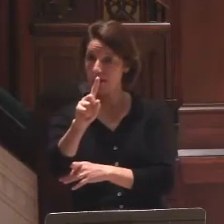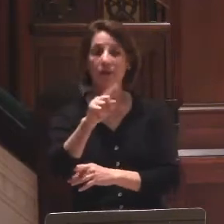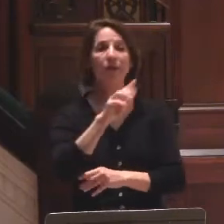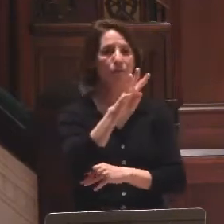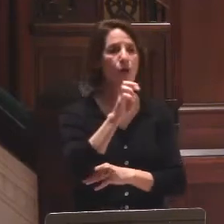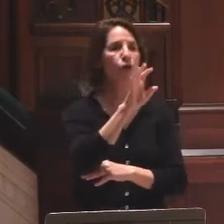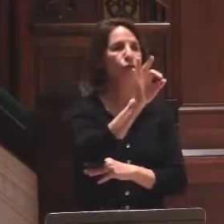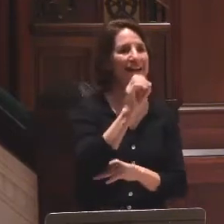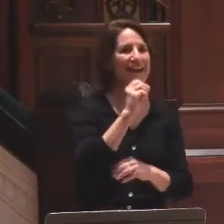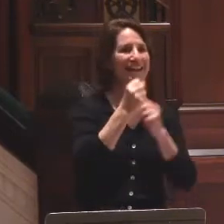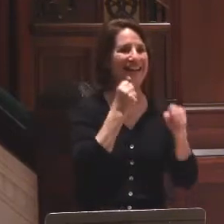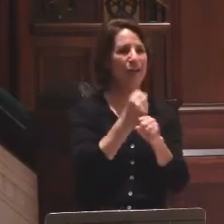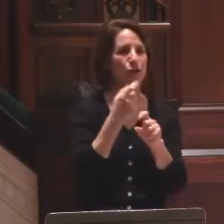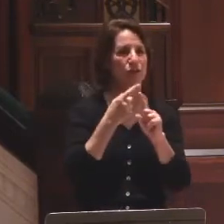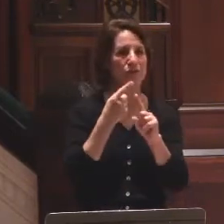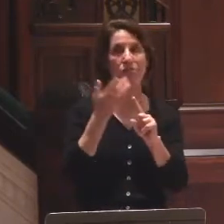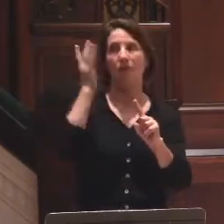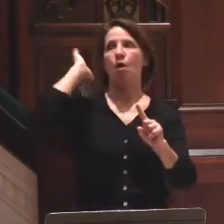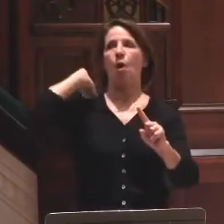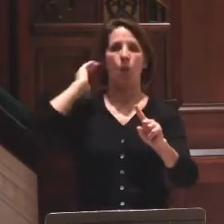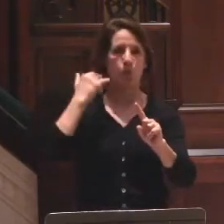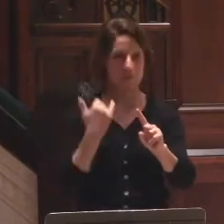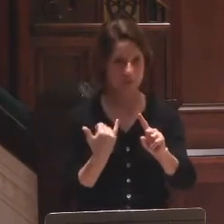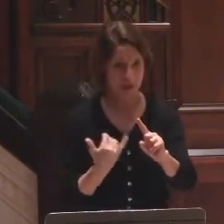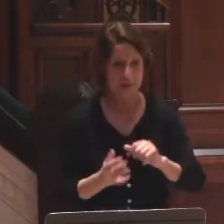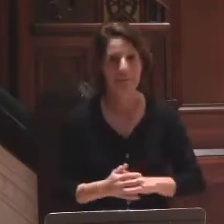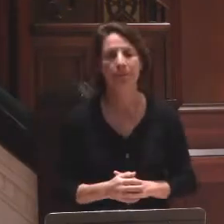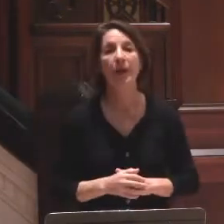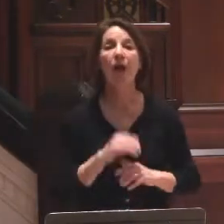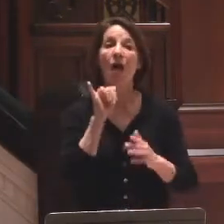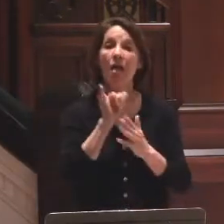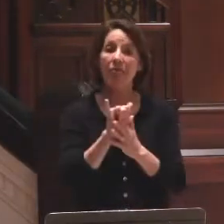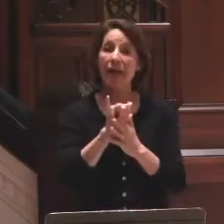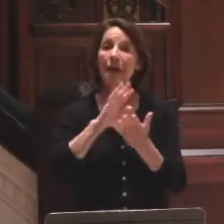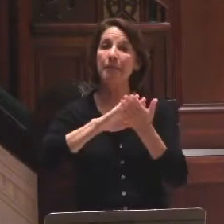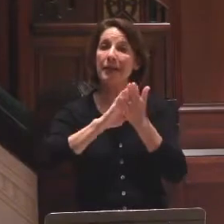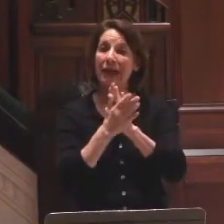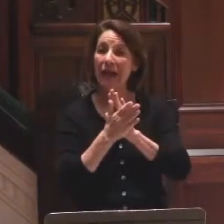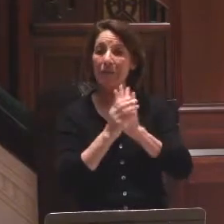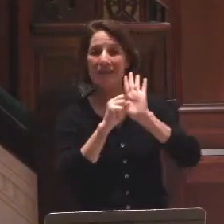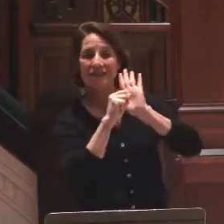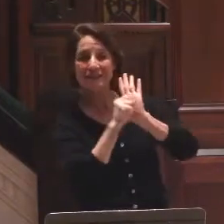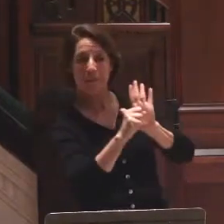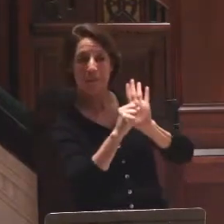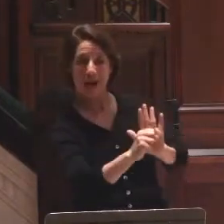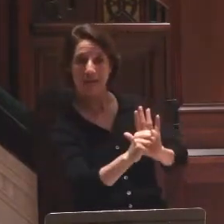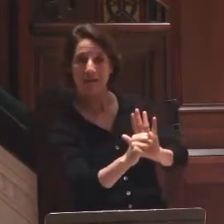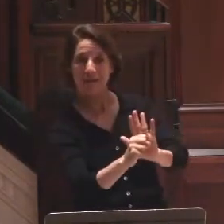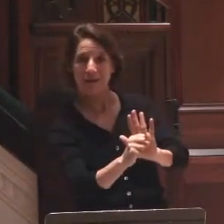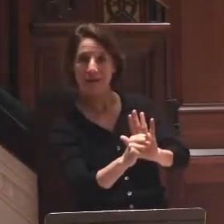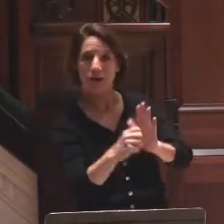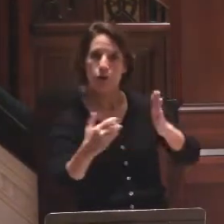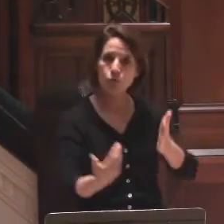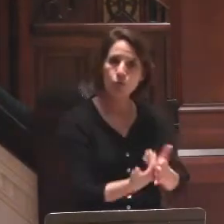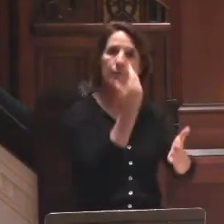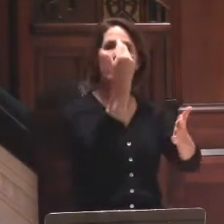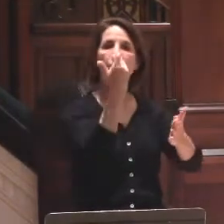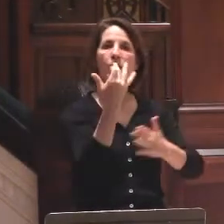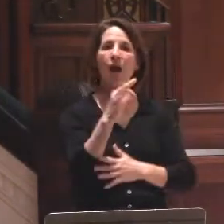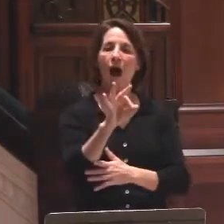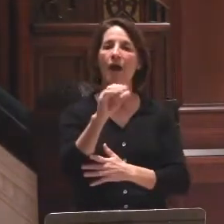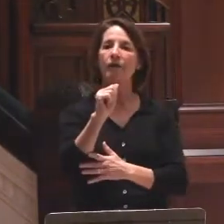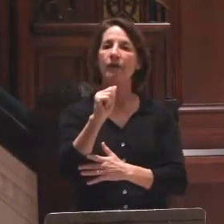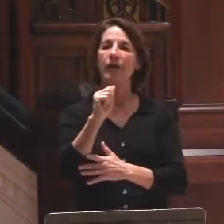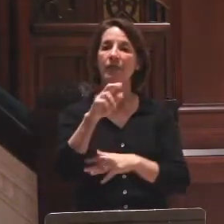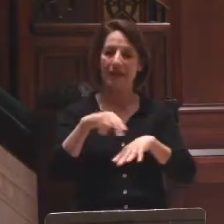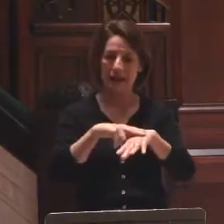ago today. And that became the symbolic resurrection of Native America. For the first time, Aztec people